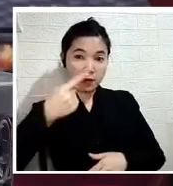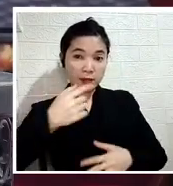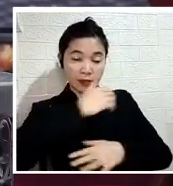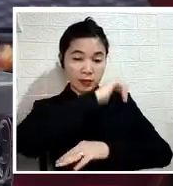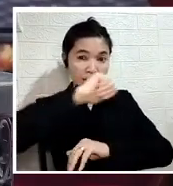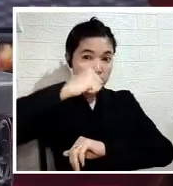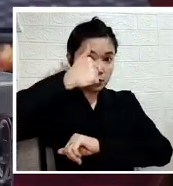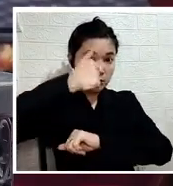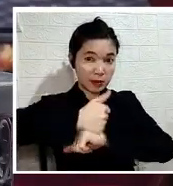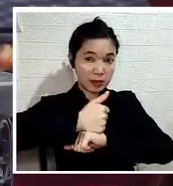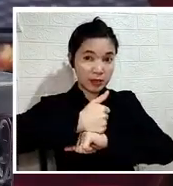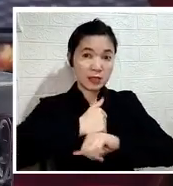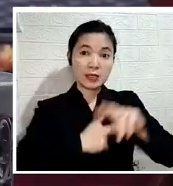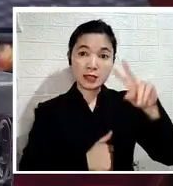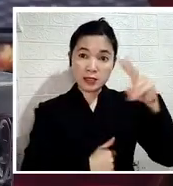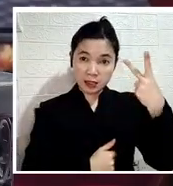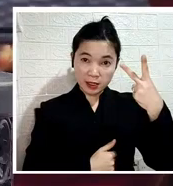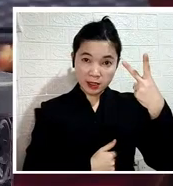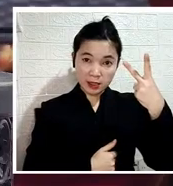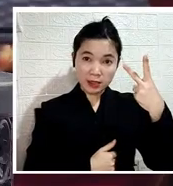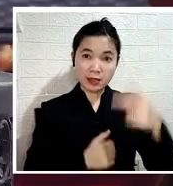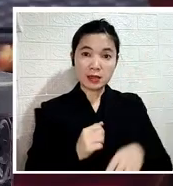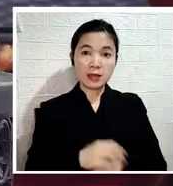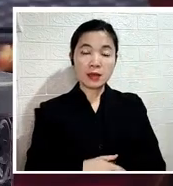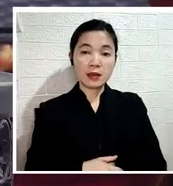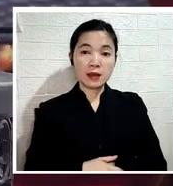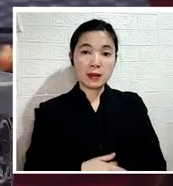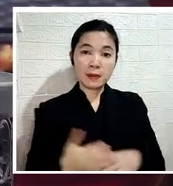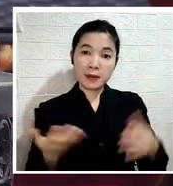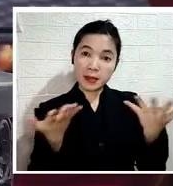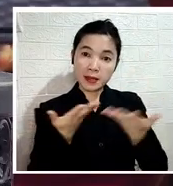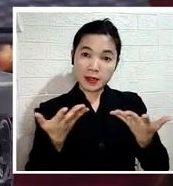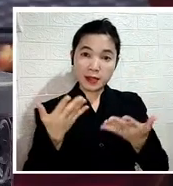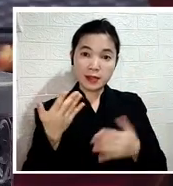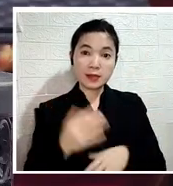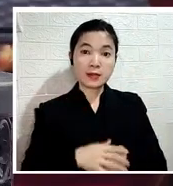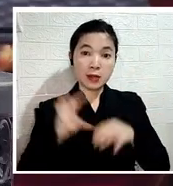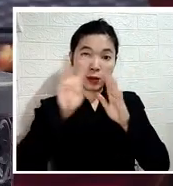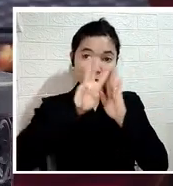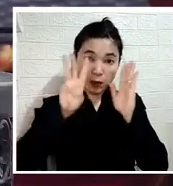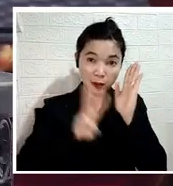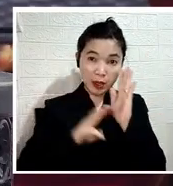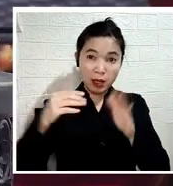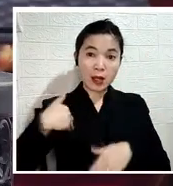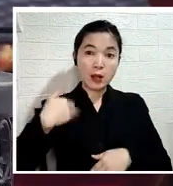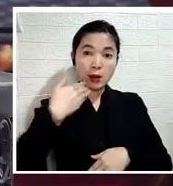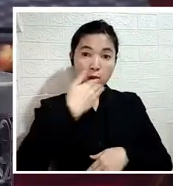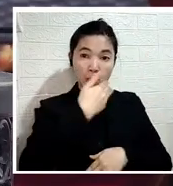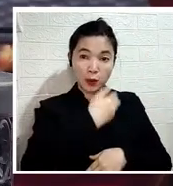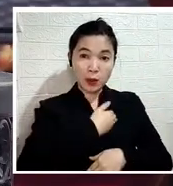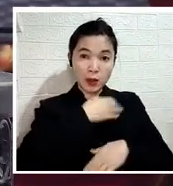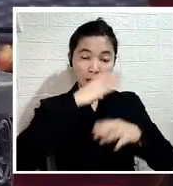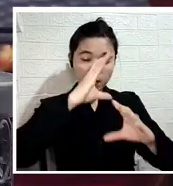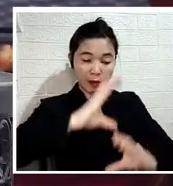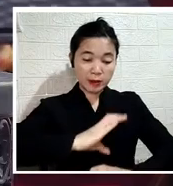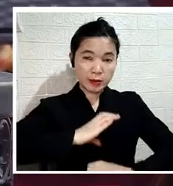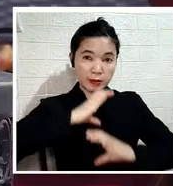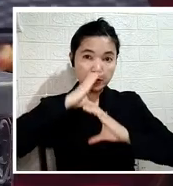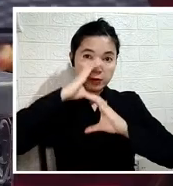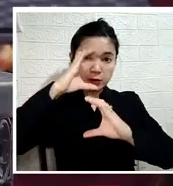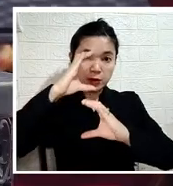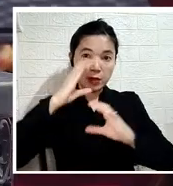the second. By this will, we have been consecrated through